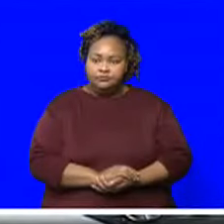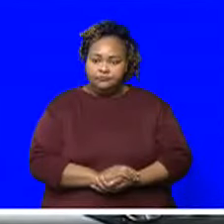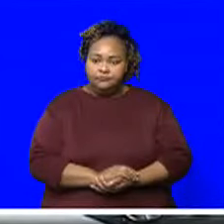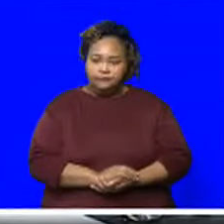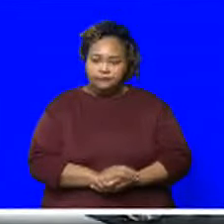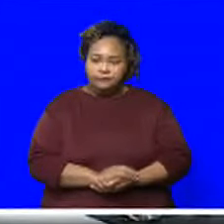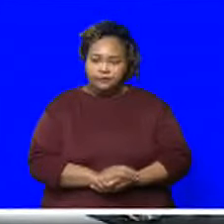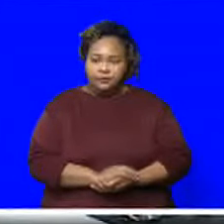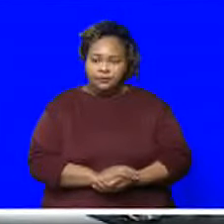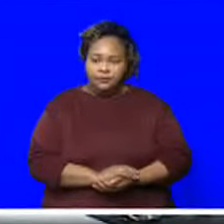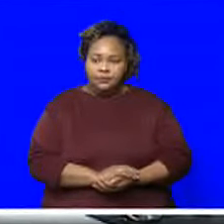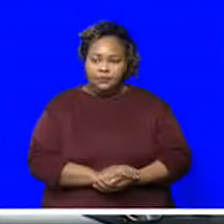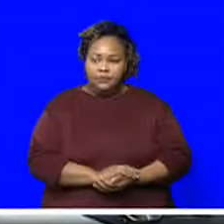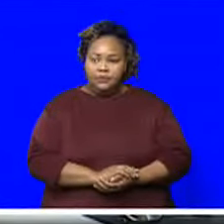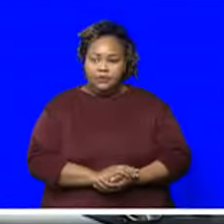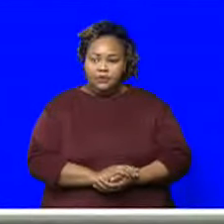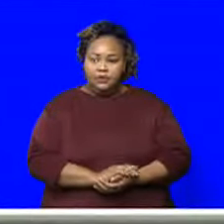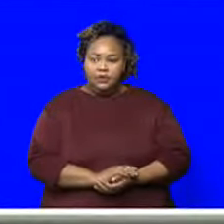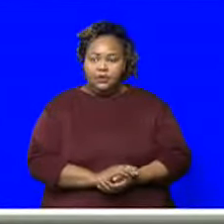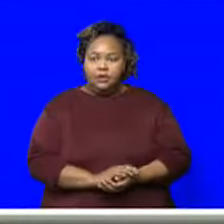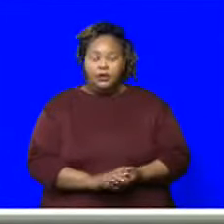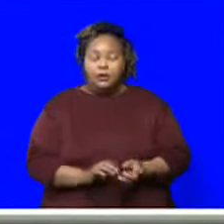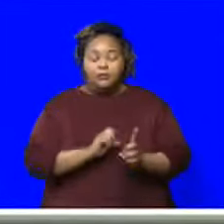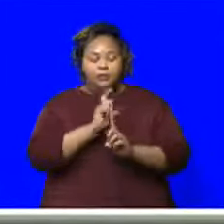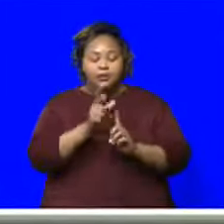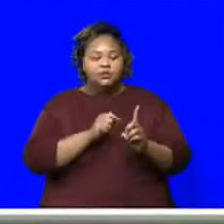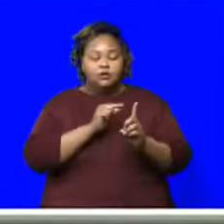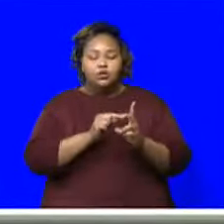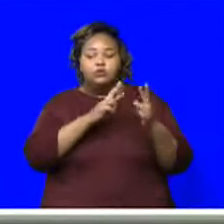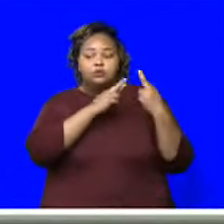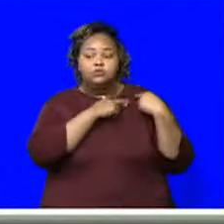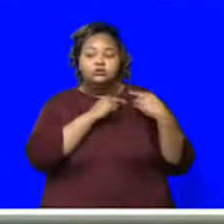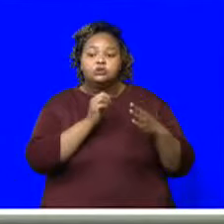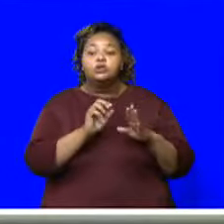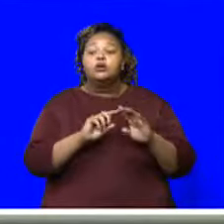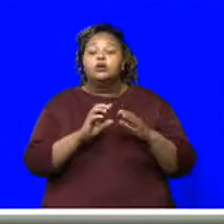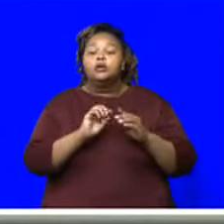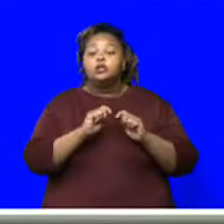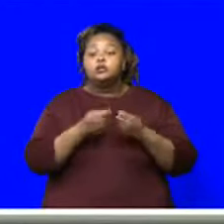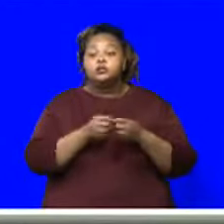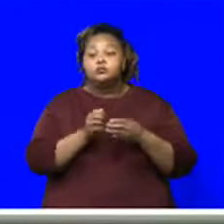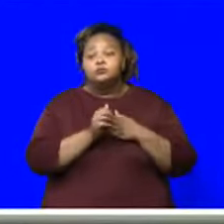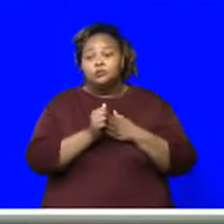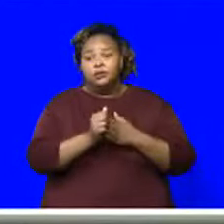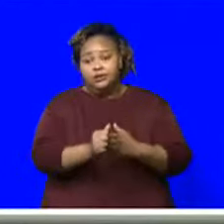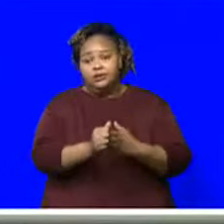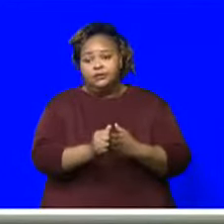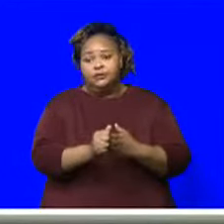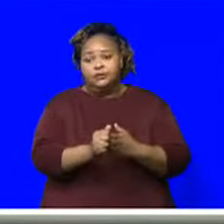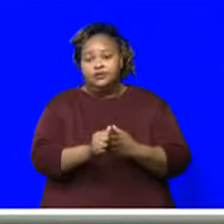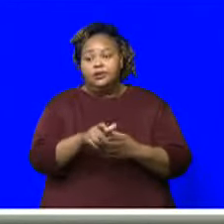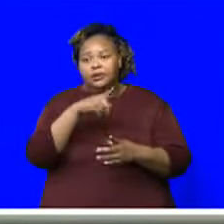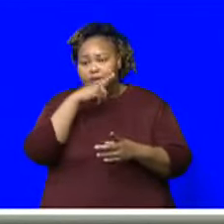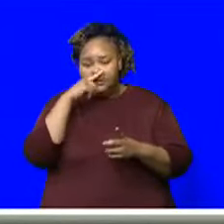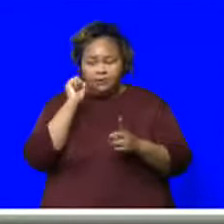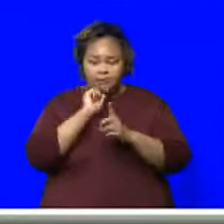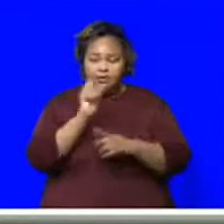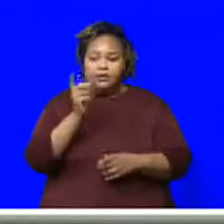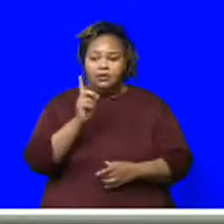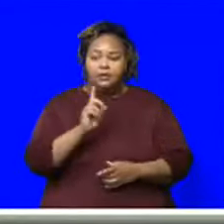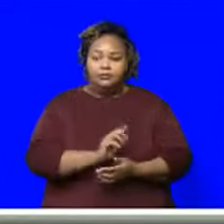delegation that will be headed by Chief Demission, who also happens to be the president of the Athletic Association of Eswatini, Mr.